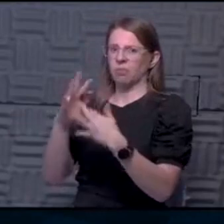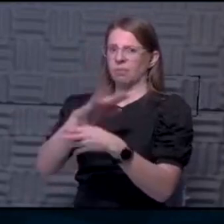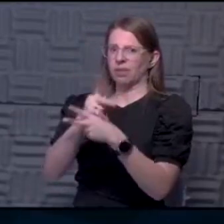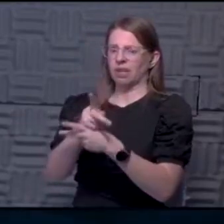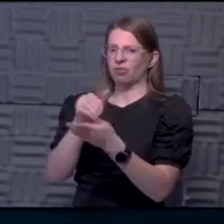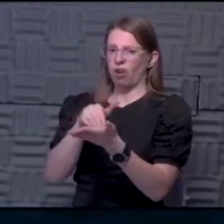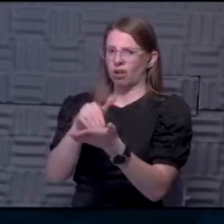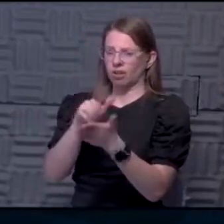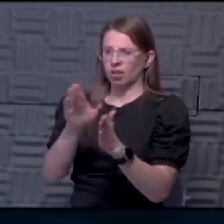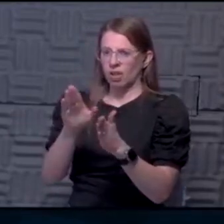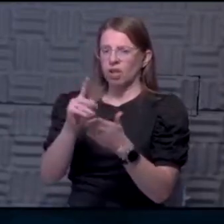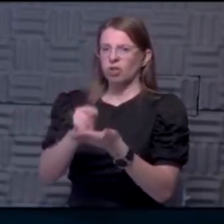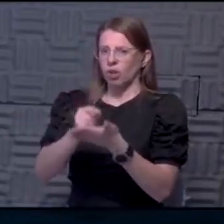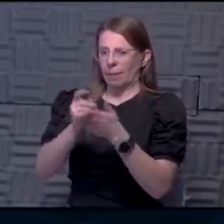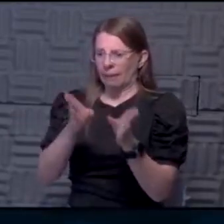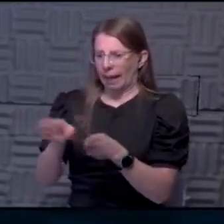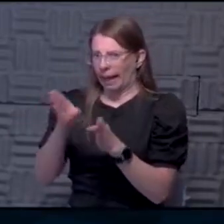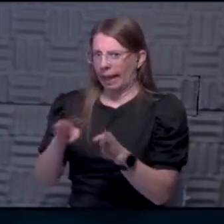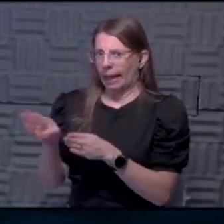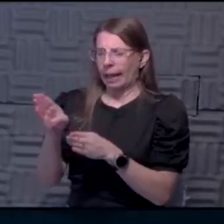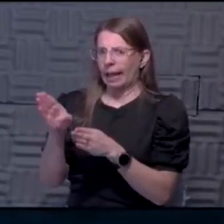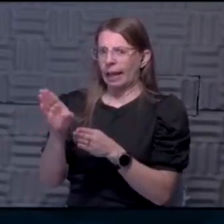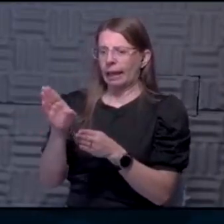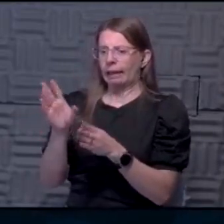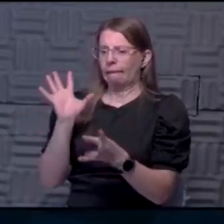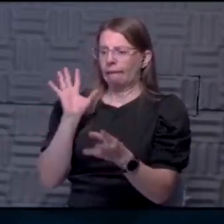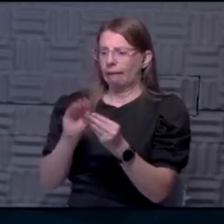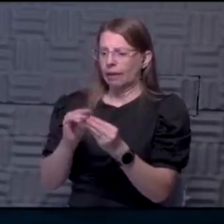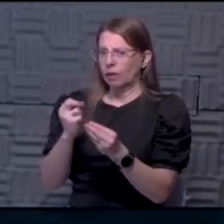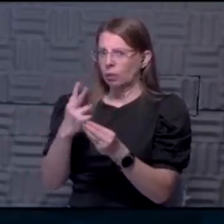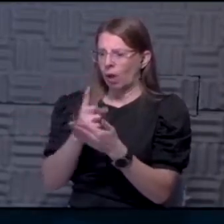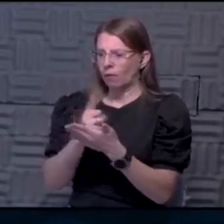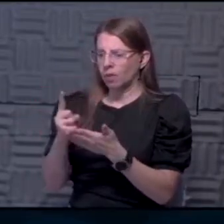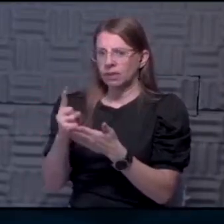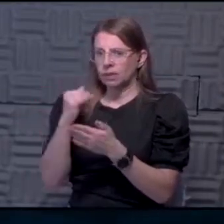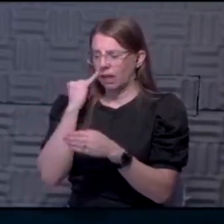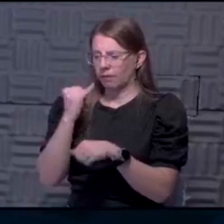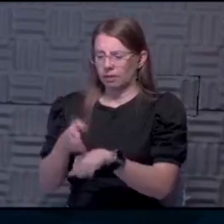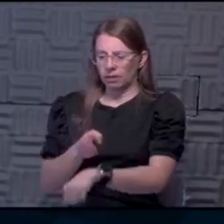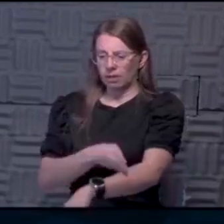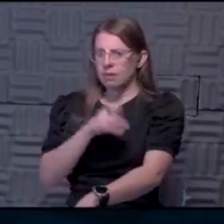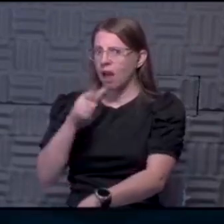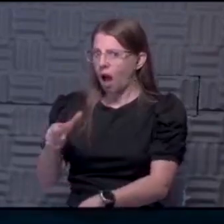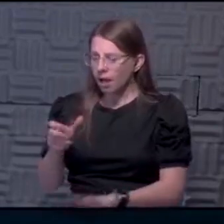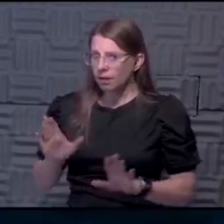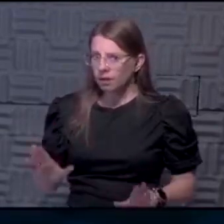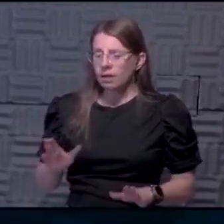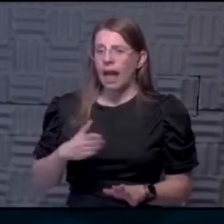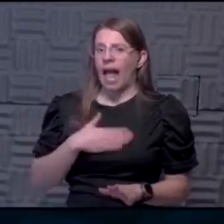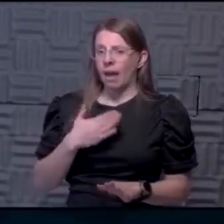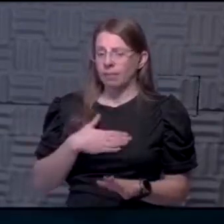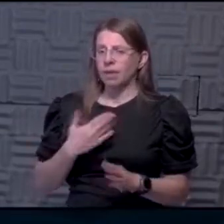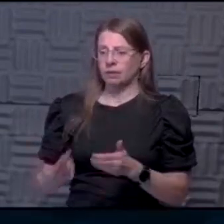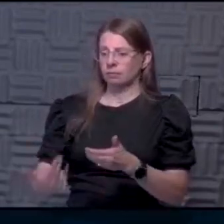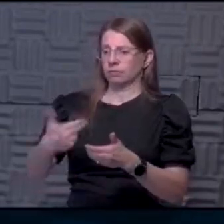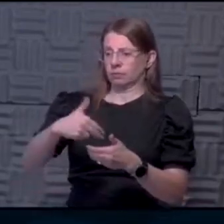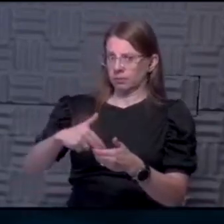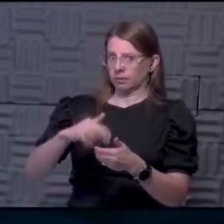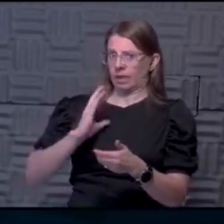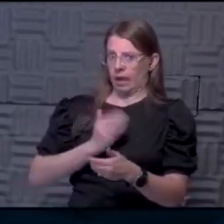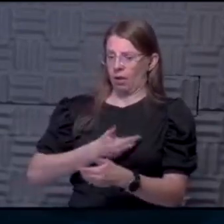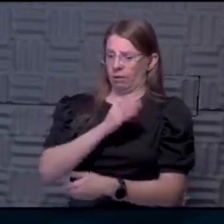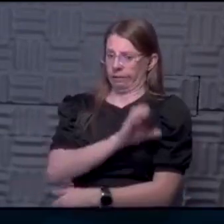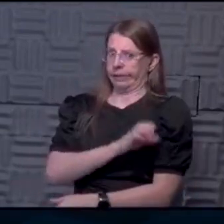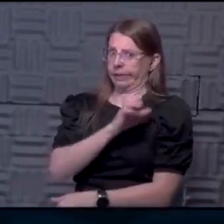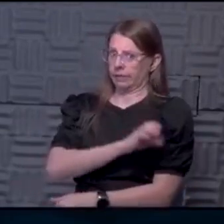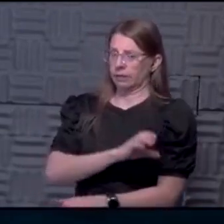get your treatment plan, have been in there for about 12 weeks. If things aren't getting better, we're happy to see you then. So ask that your patients